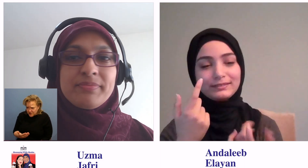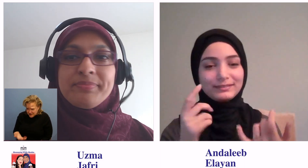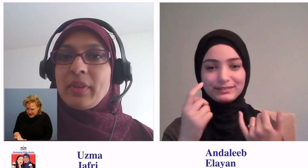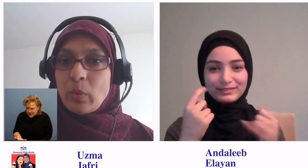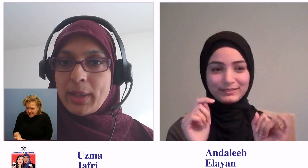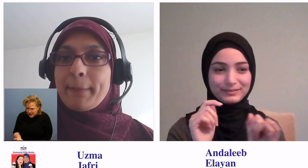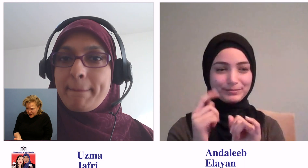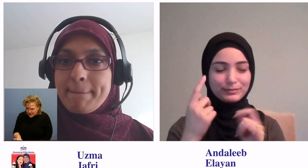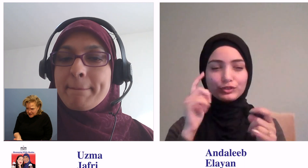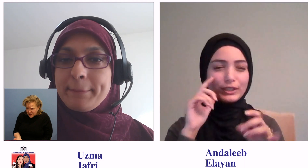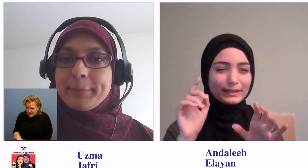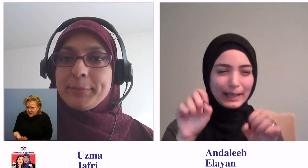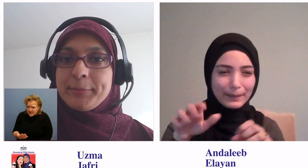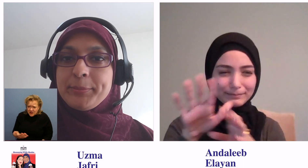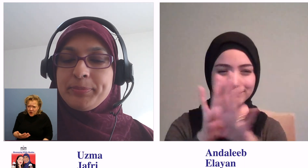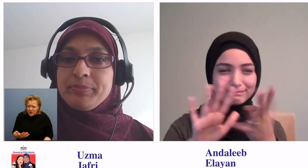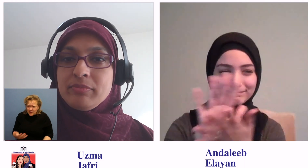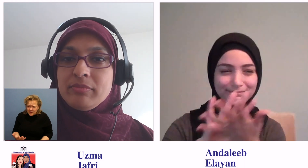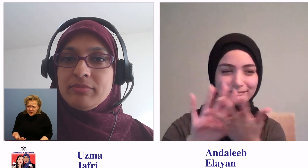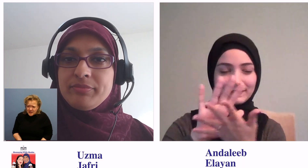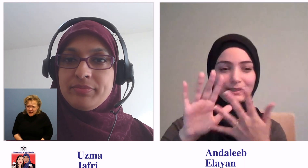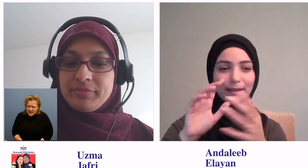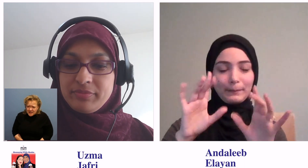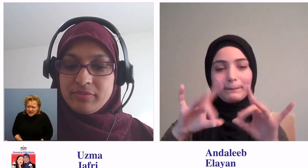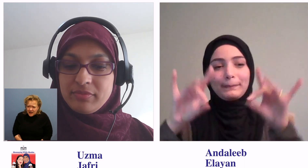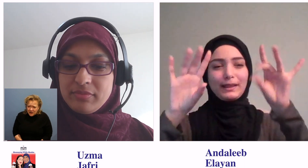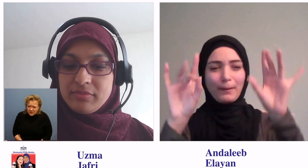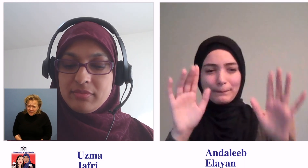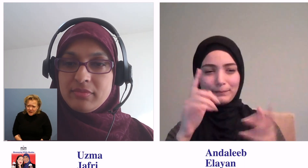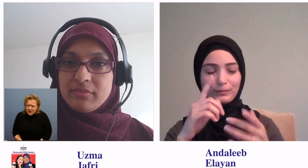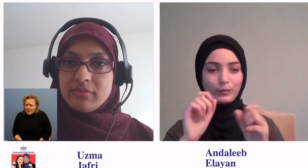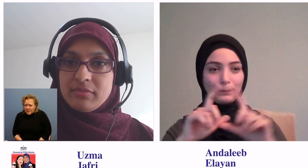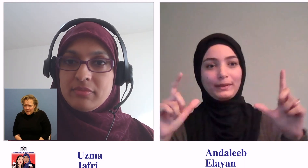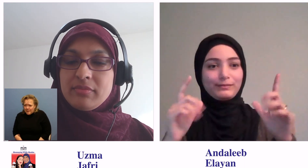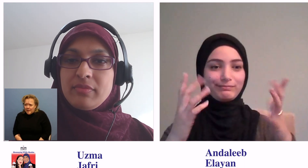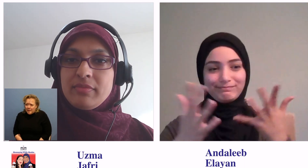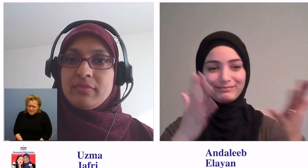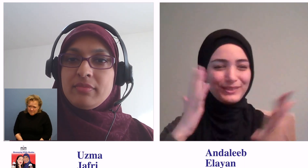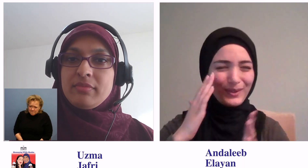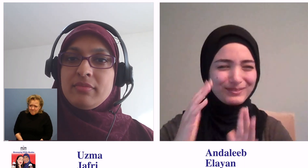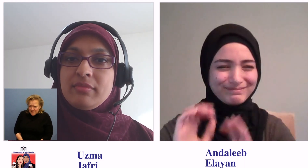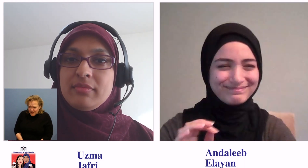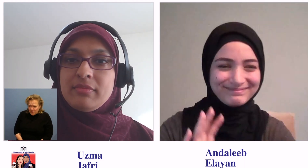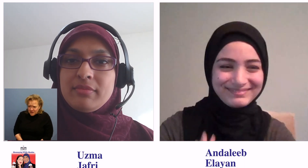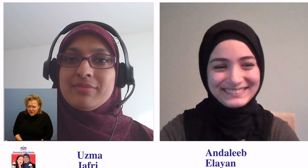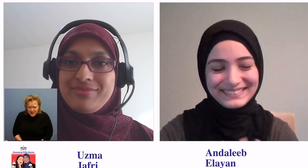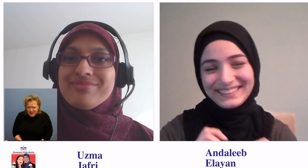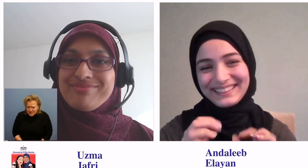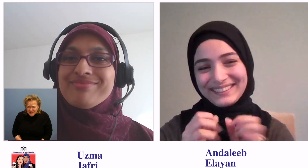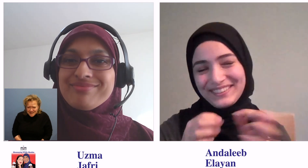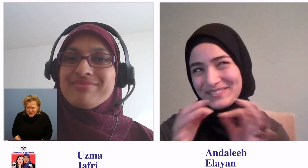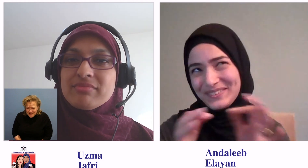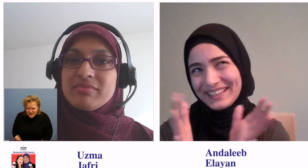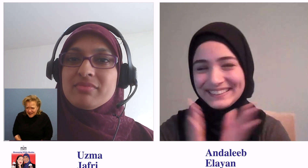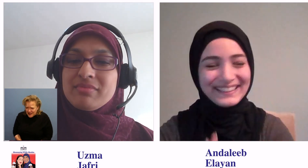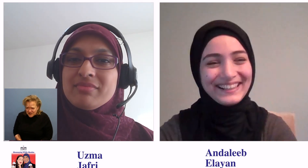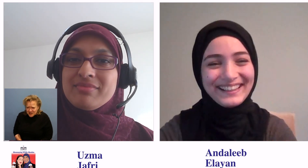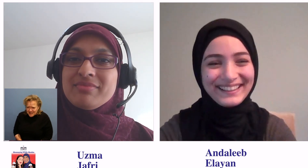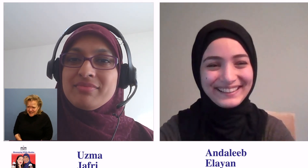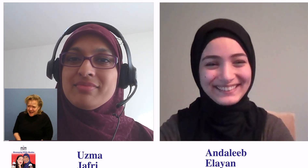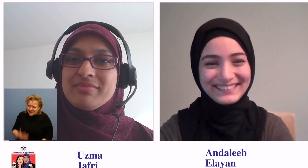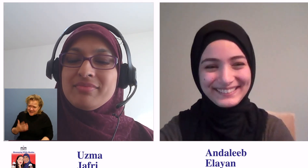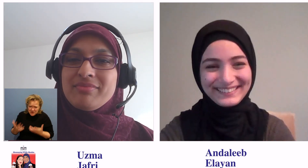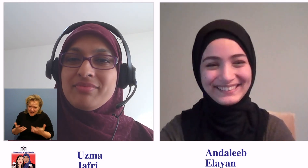wouldn't understand that. So it's just the idea of, you know, the different languages, the different sign